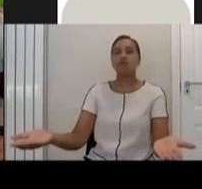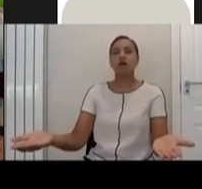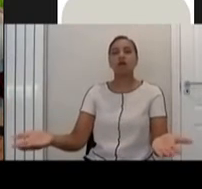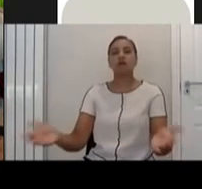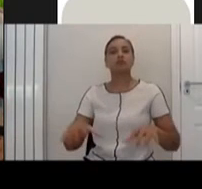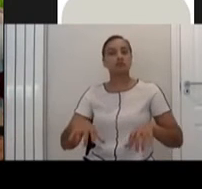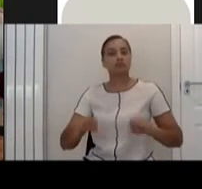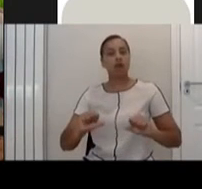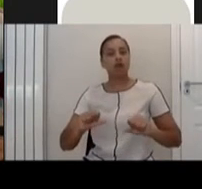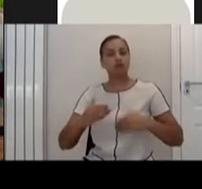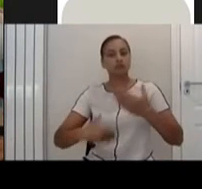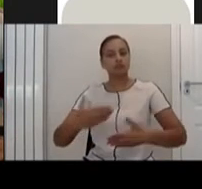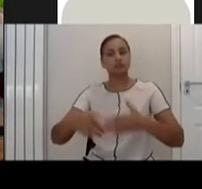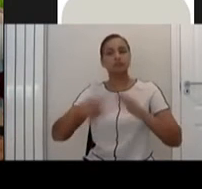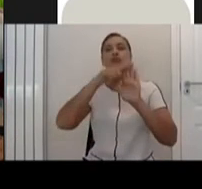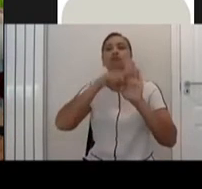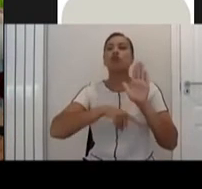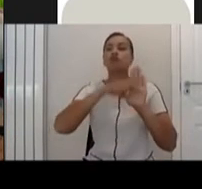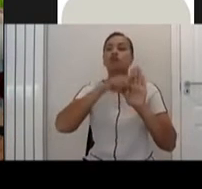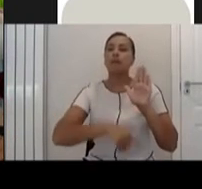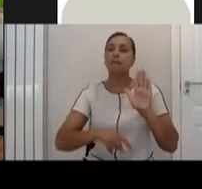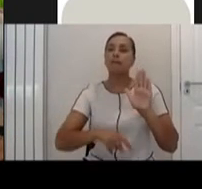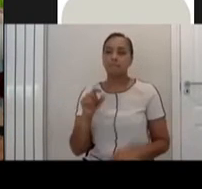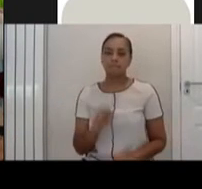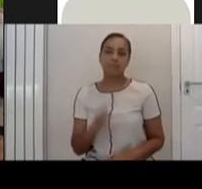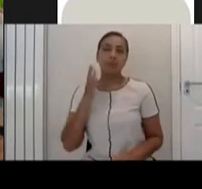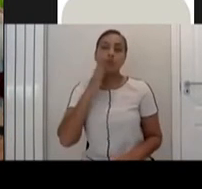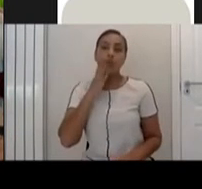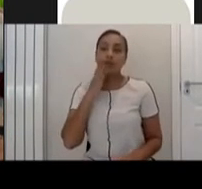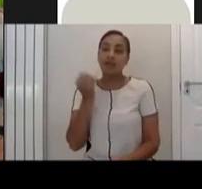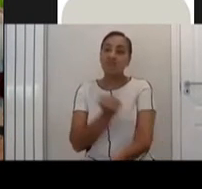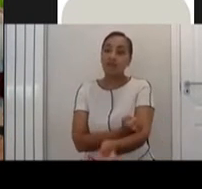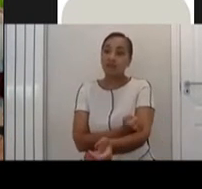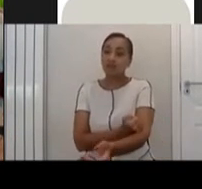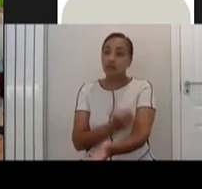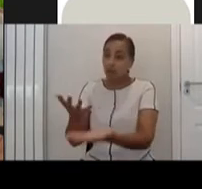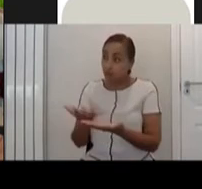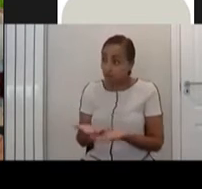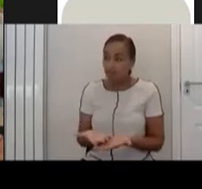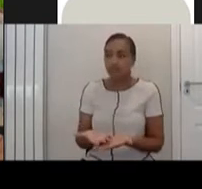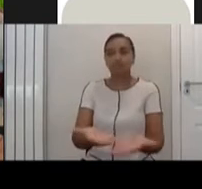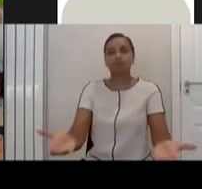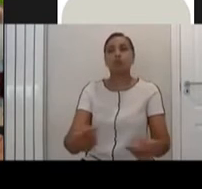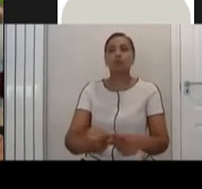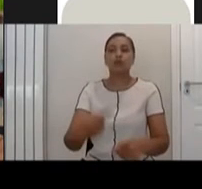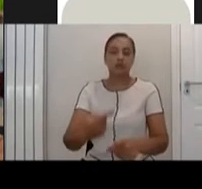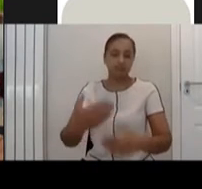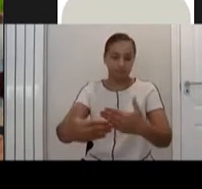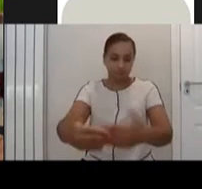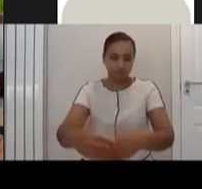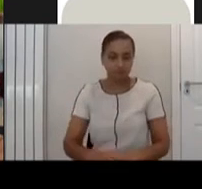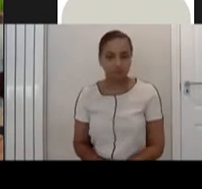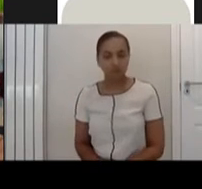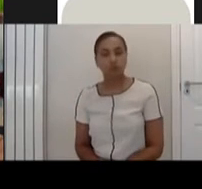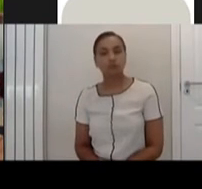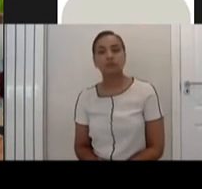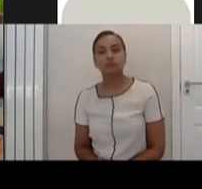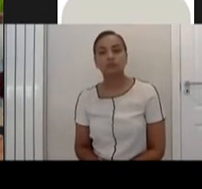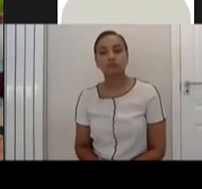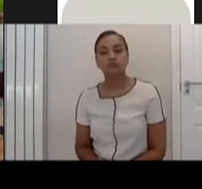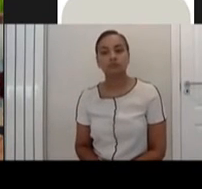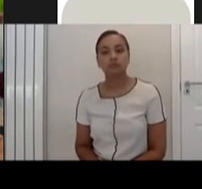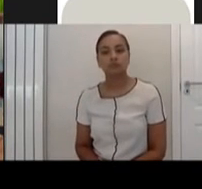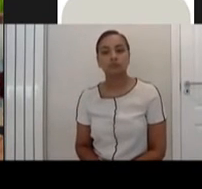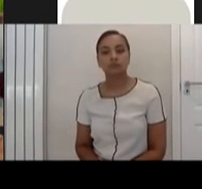commence our programme as soon as the vaccine comes into the settings. Okay, thanks. Just to note that keep an